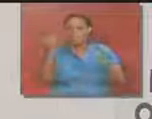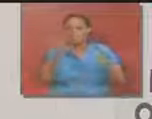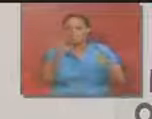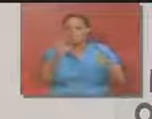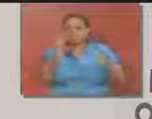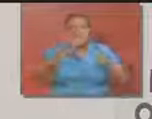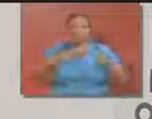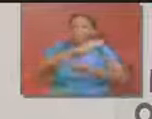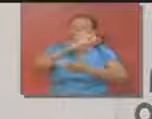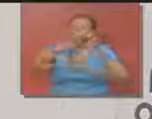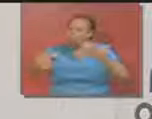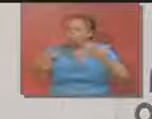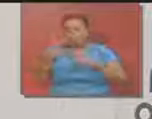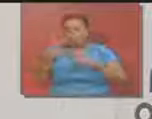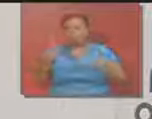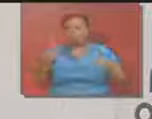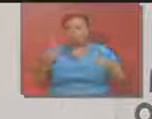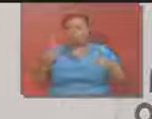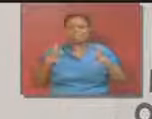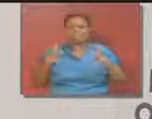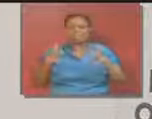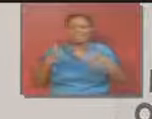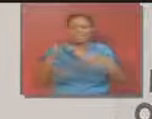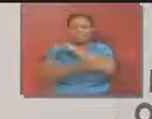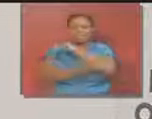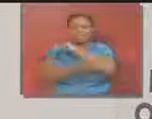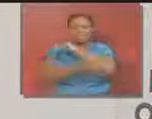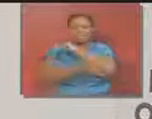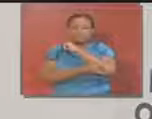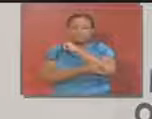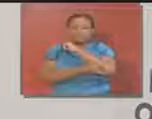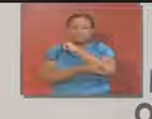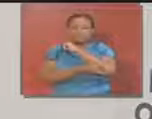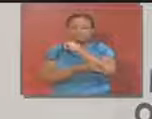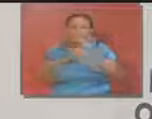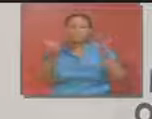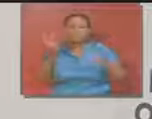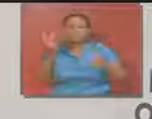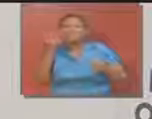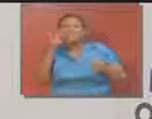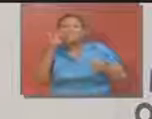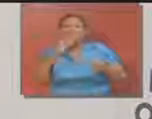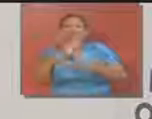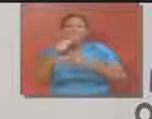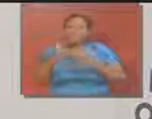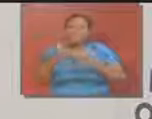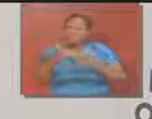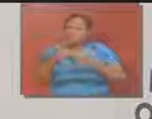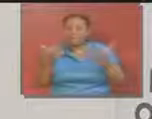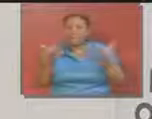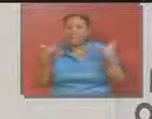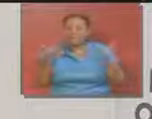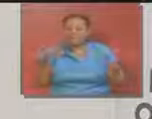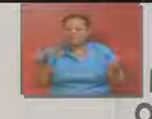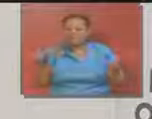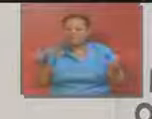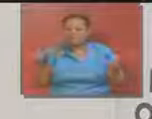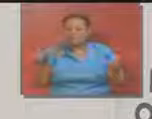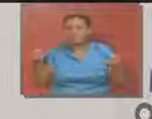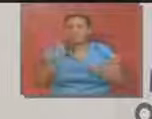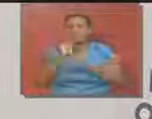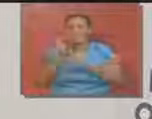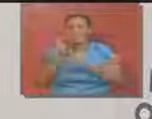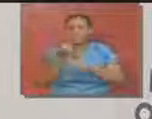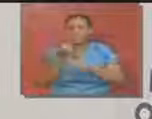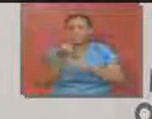in the population. We have to create what we want to see, and the creation is a healthier society that's more protective. And the last